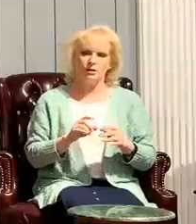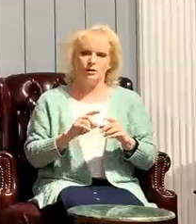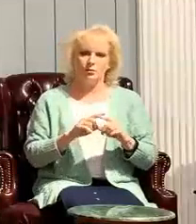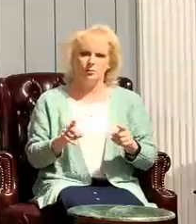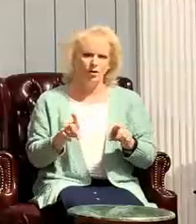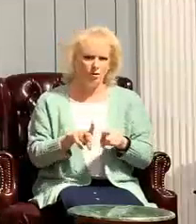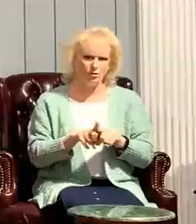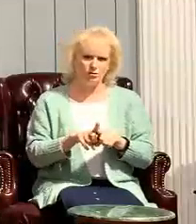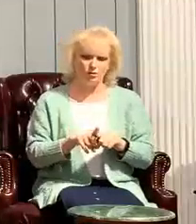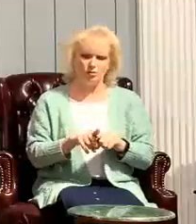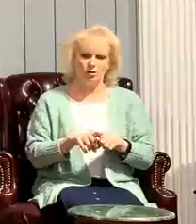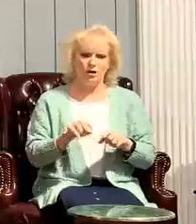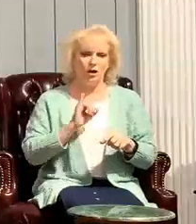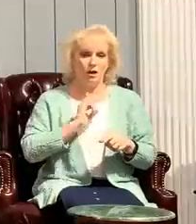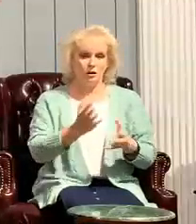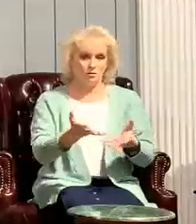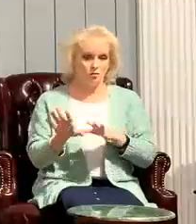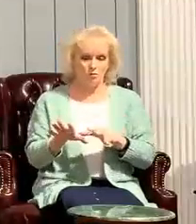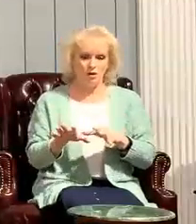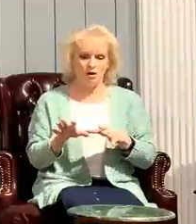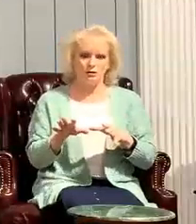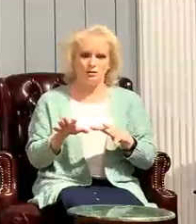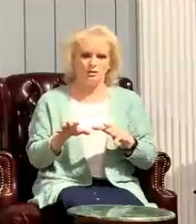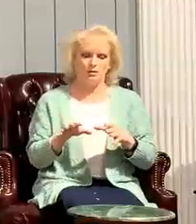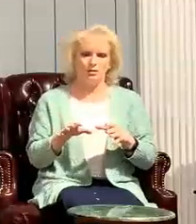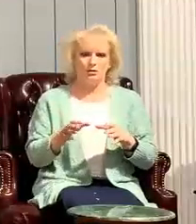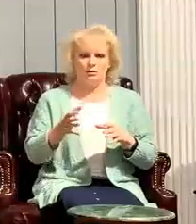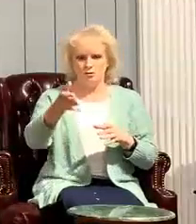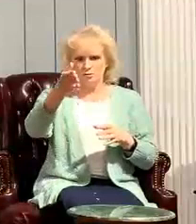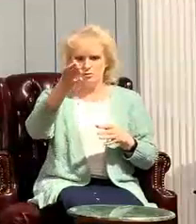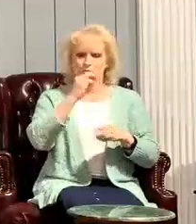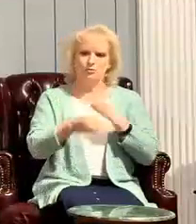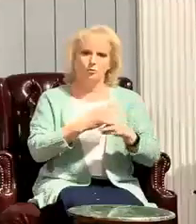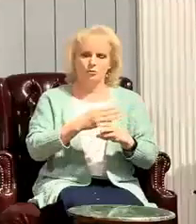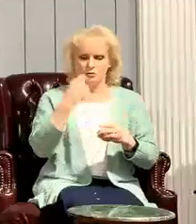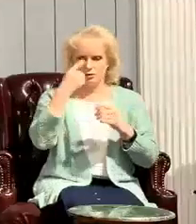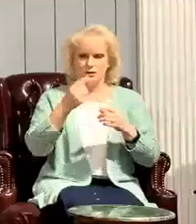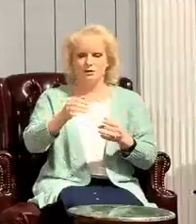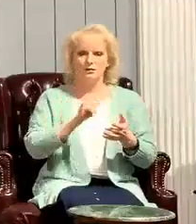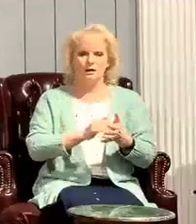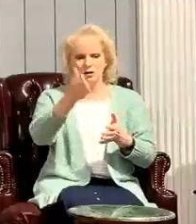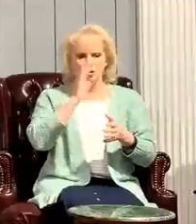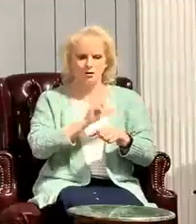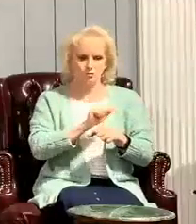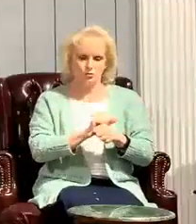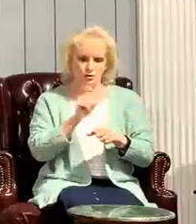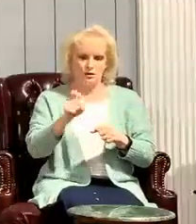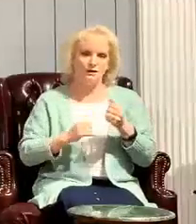know, think that that God's work needs the government to help it, even in the time of crisis.